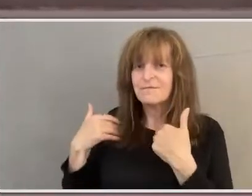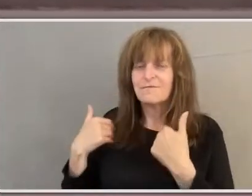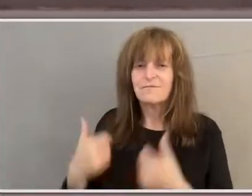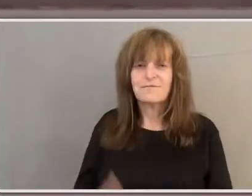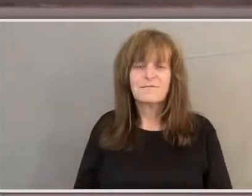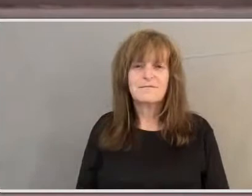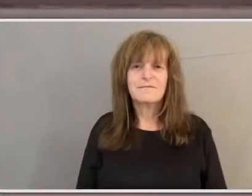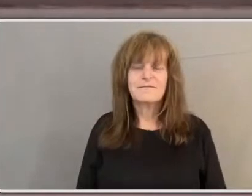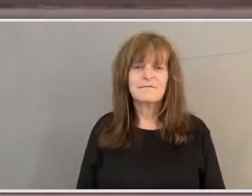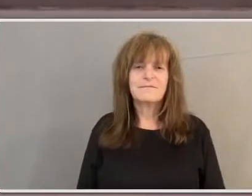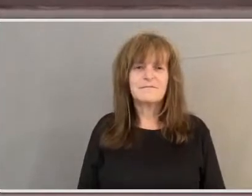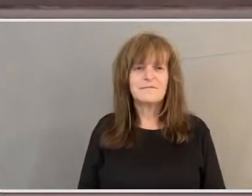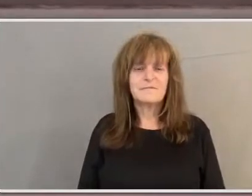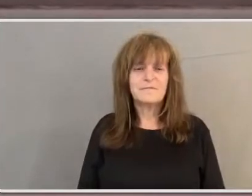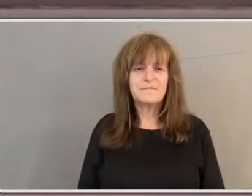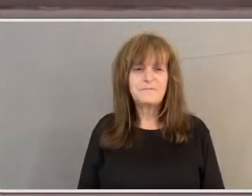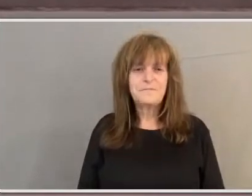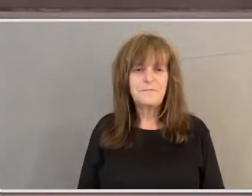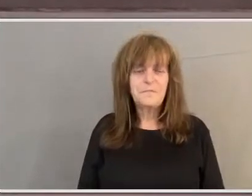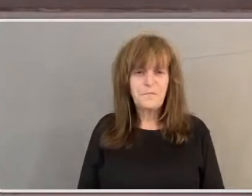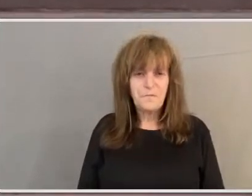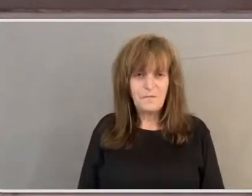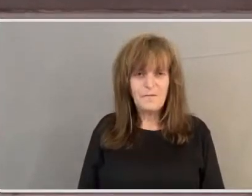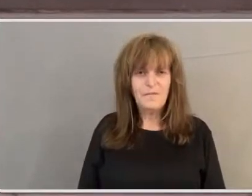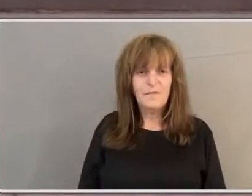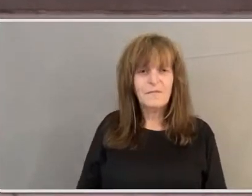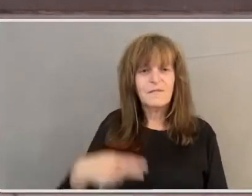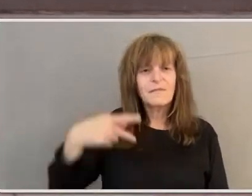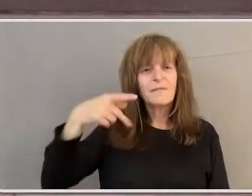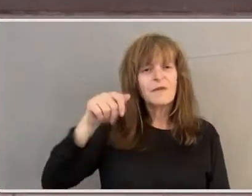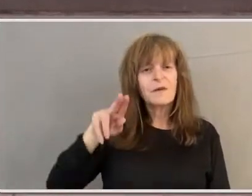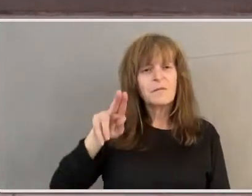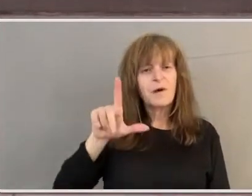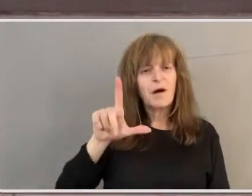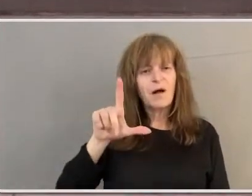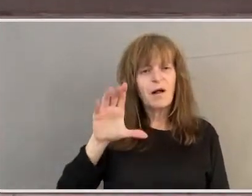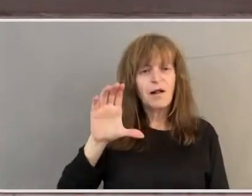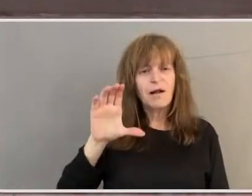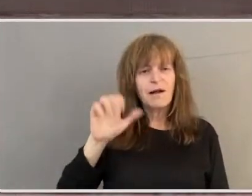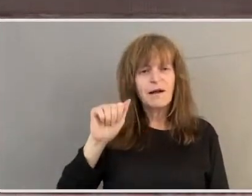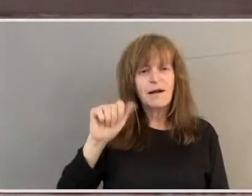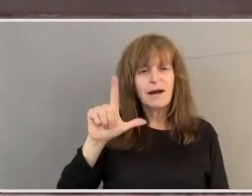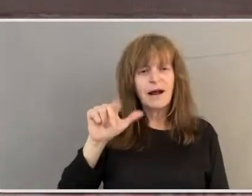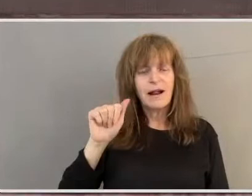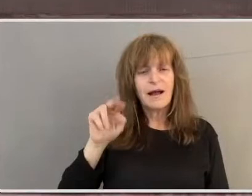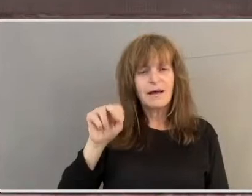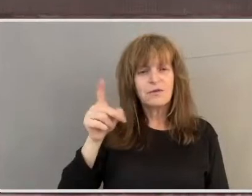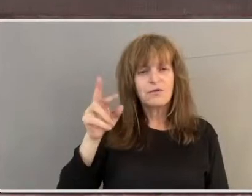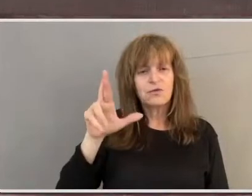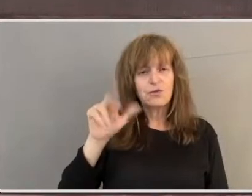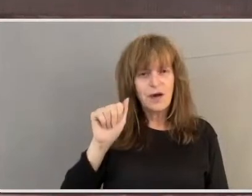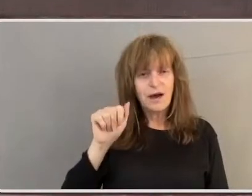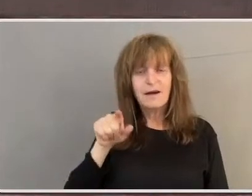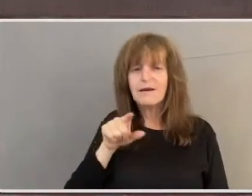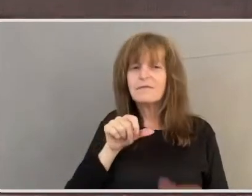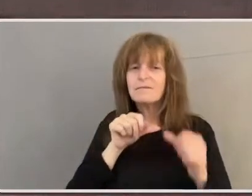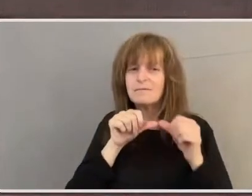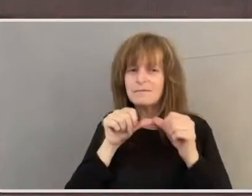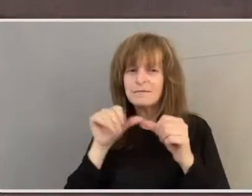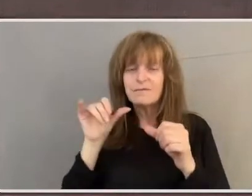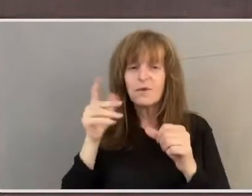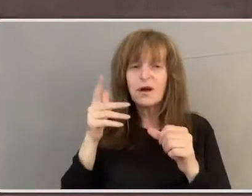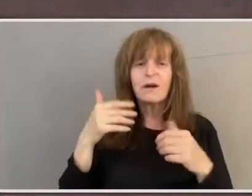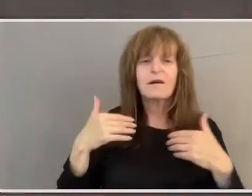Paul Calandra returns as Minister of Long-Term Care and as a Minister of Legislative Affairs. In addition, Minister